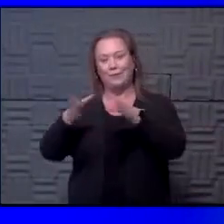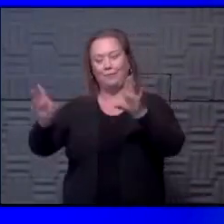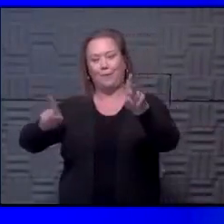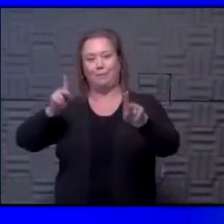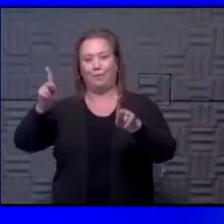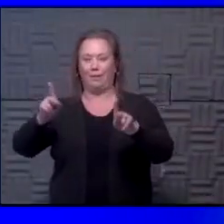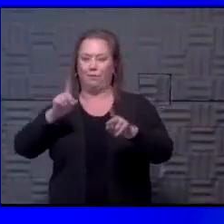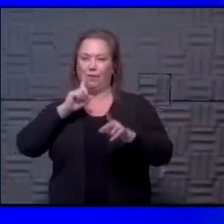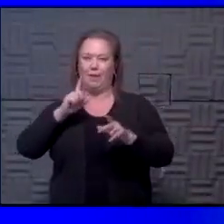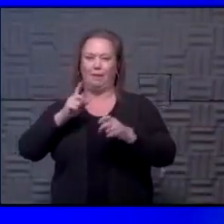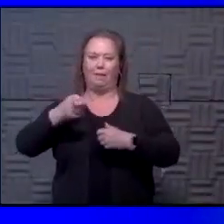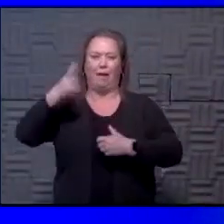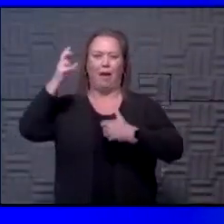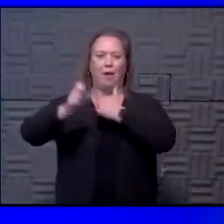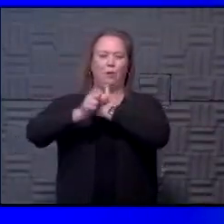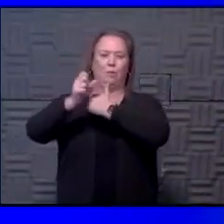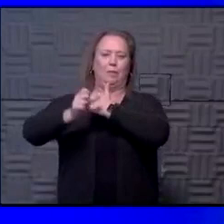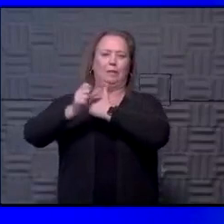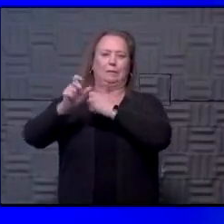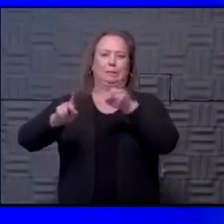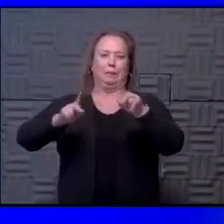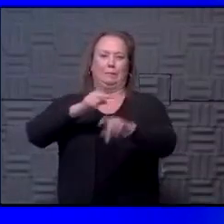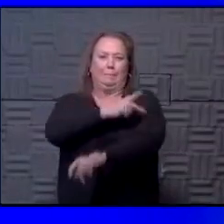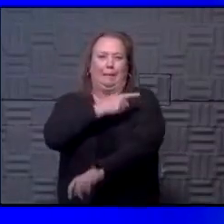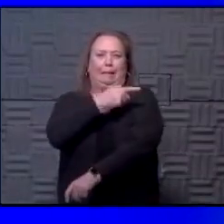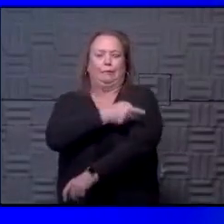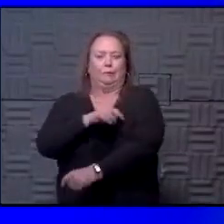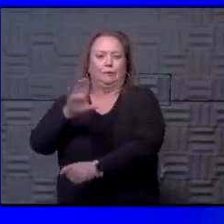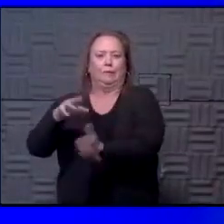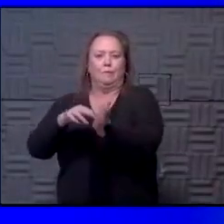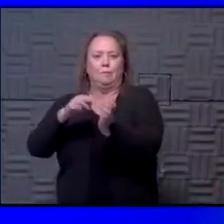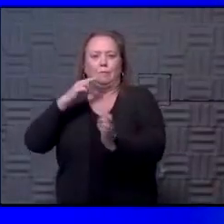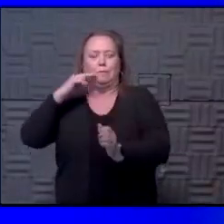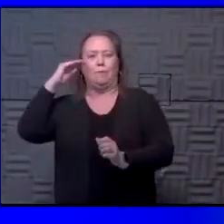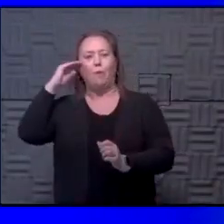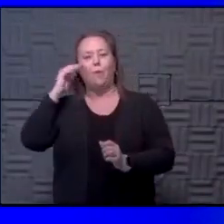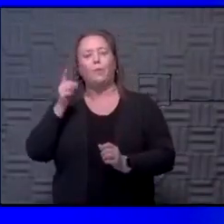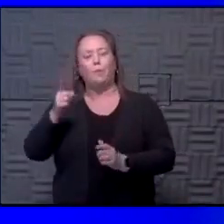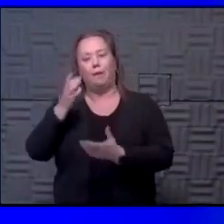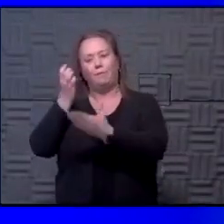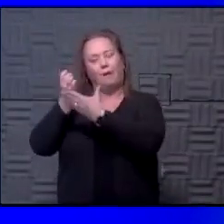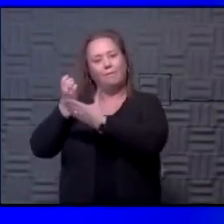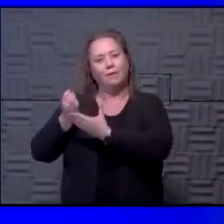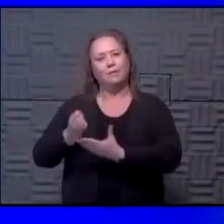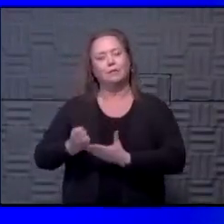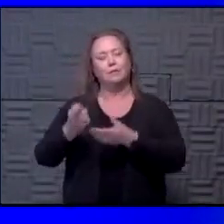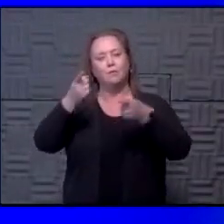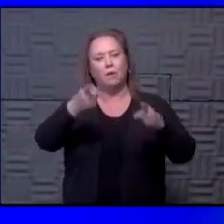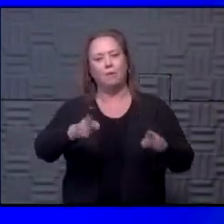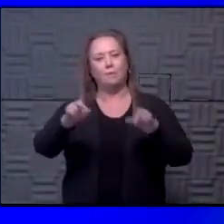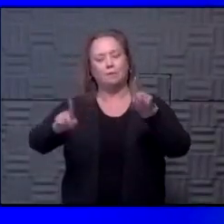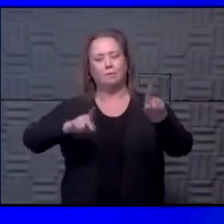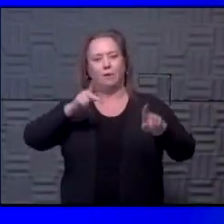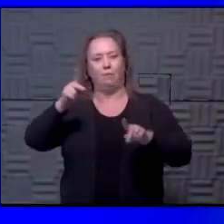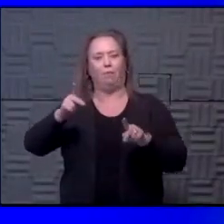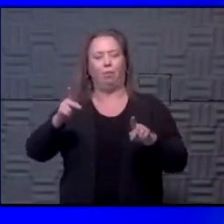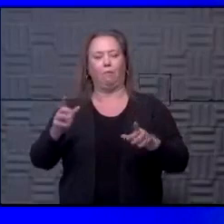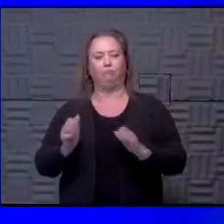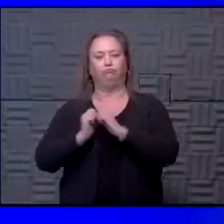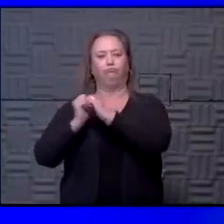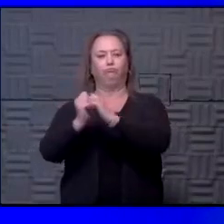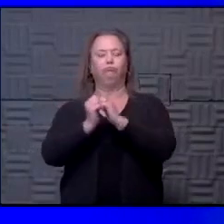vulnerable populations in the nursing facilities. We will have some evidence of what happens when people are getting